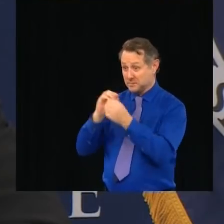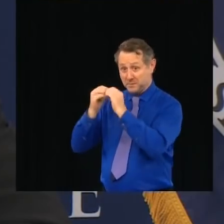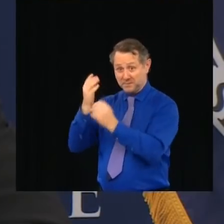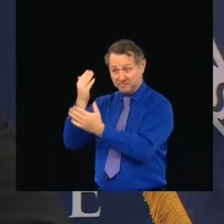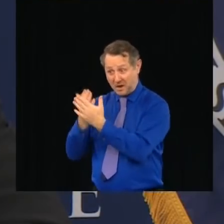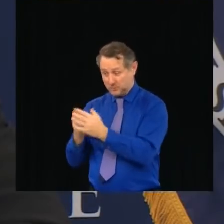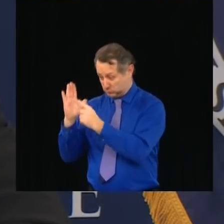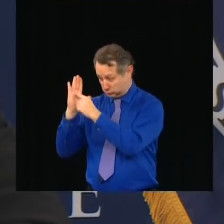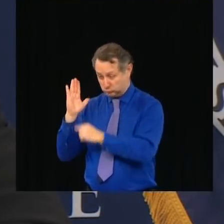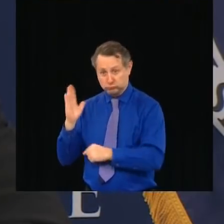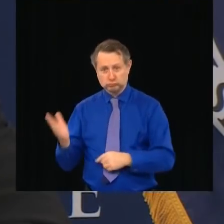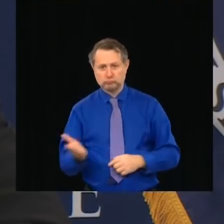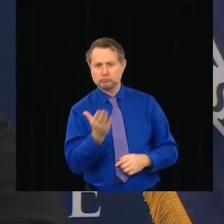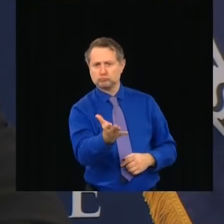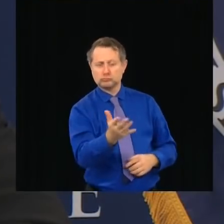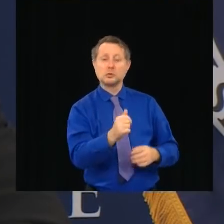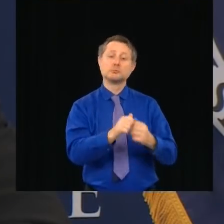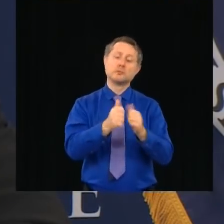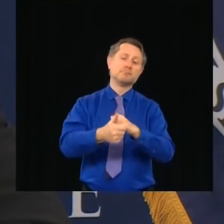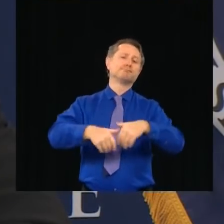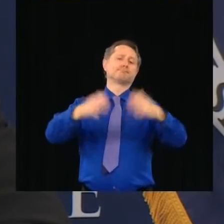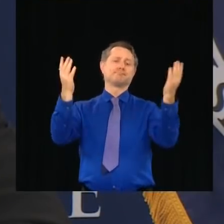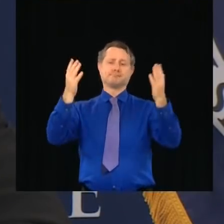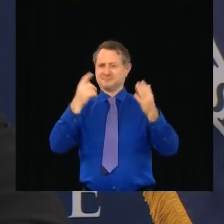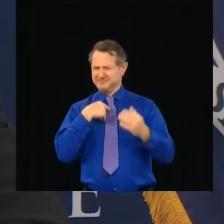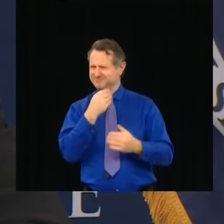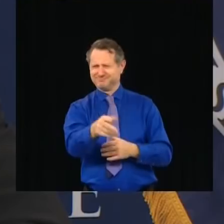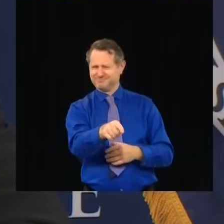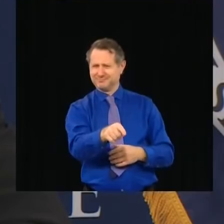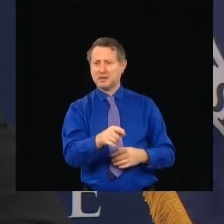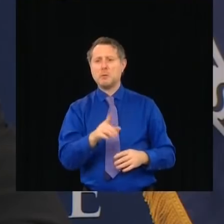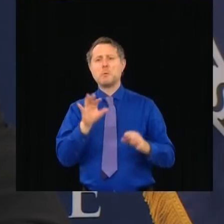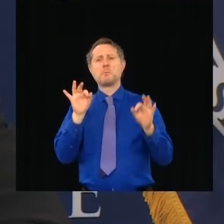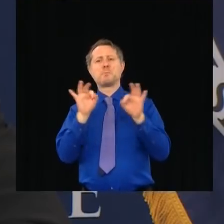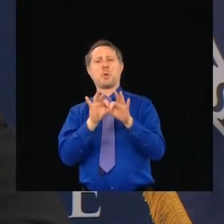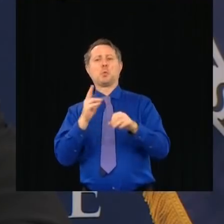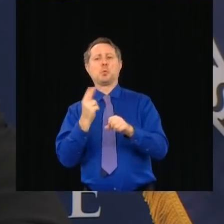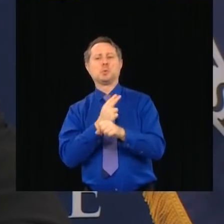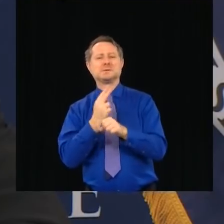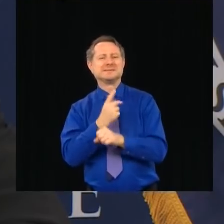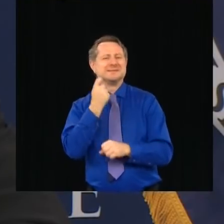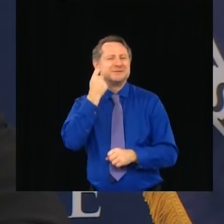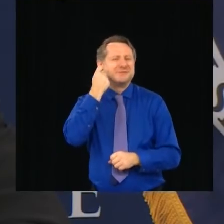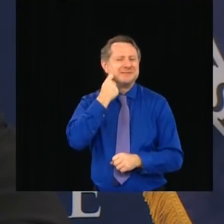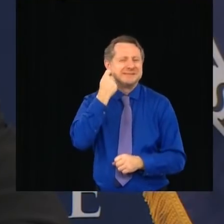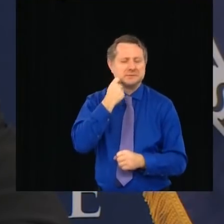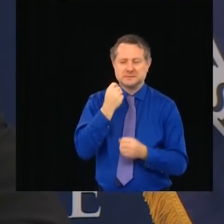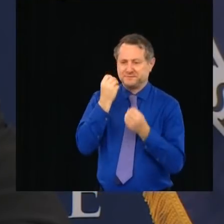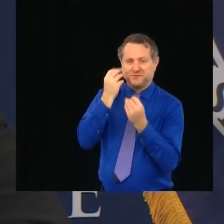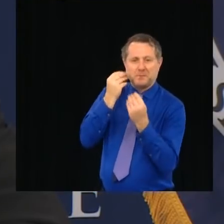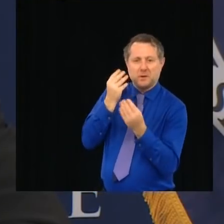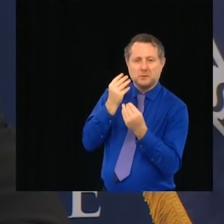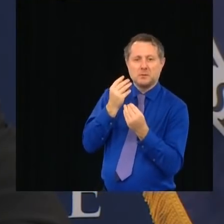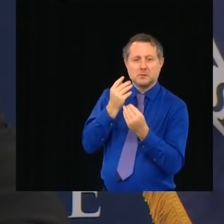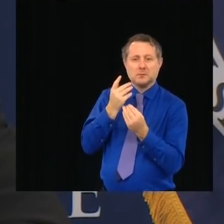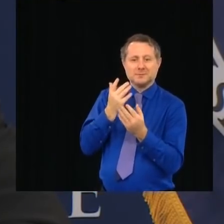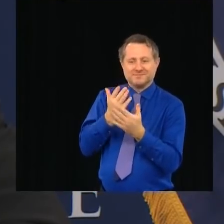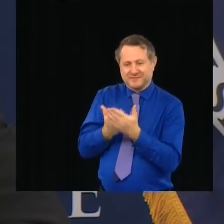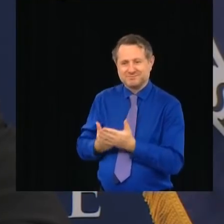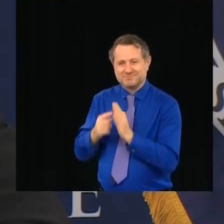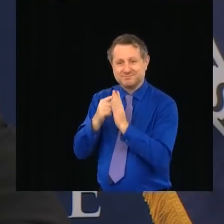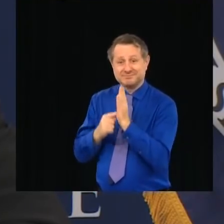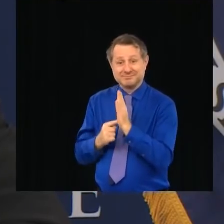But I want to make sure we're using the best information we have, and we are in a situation where the information